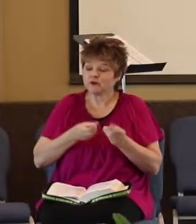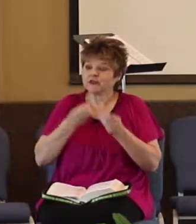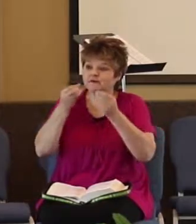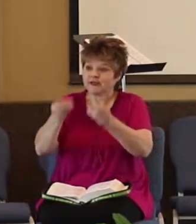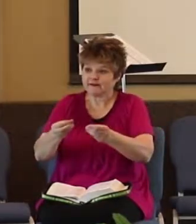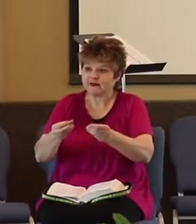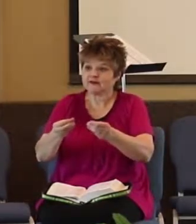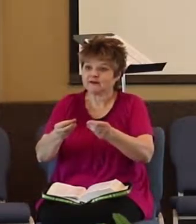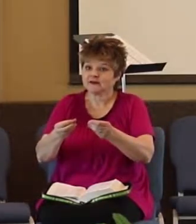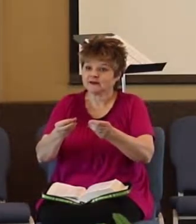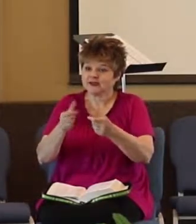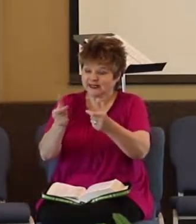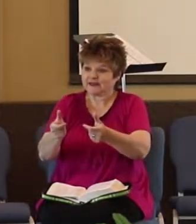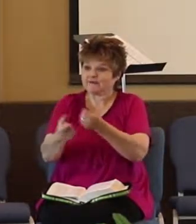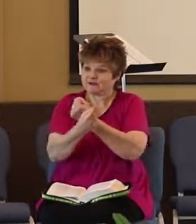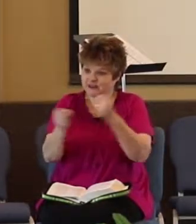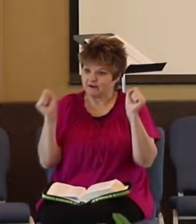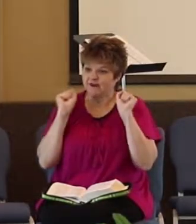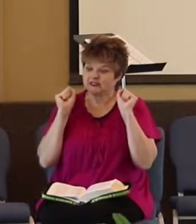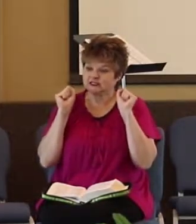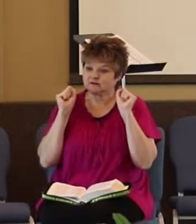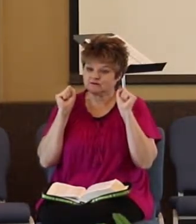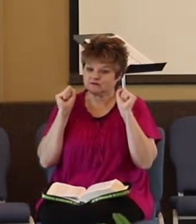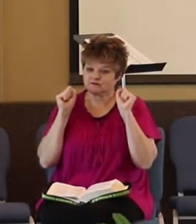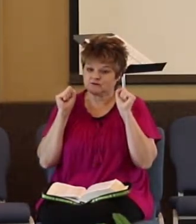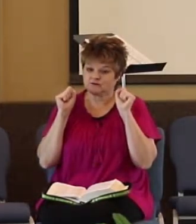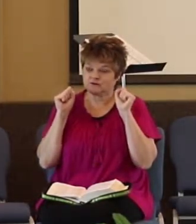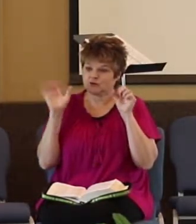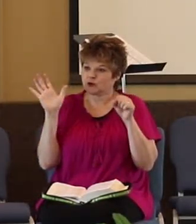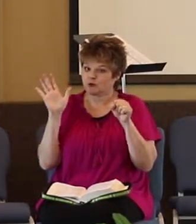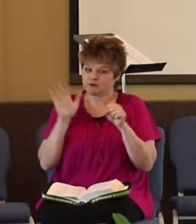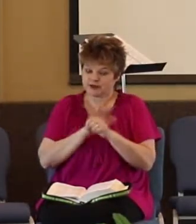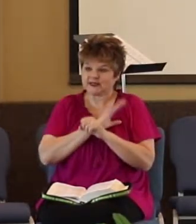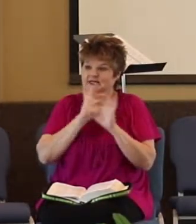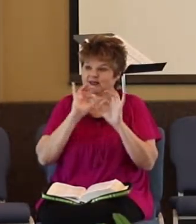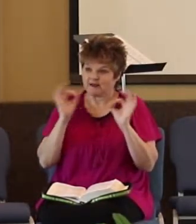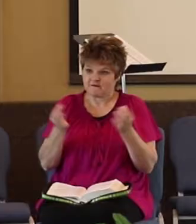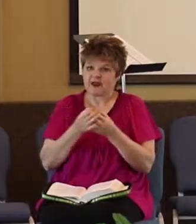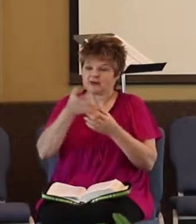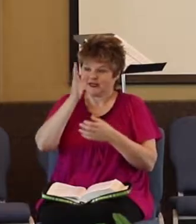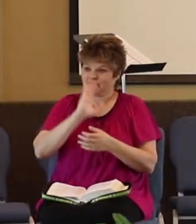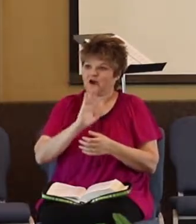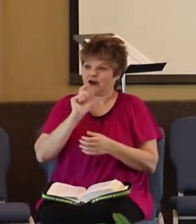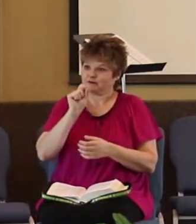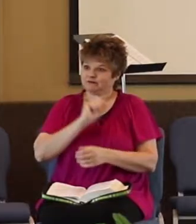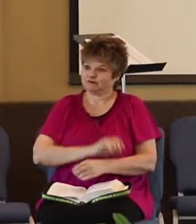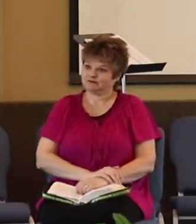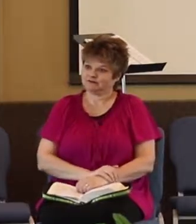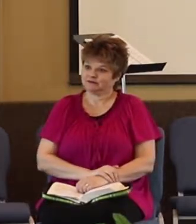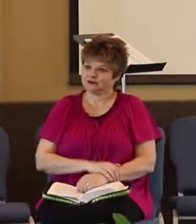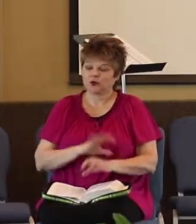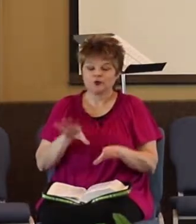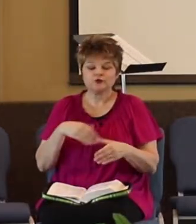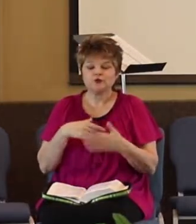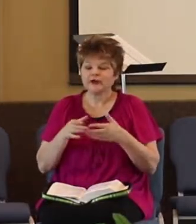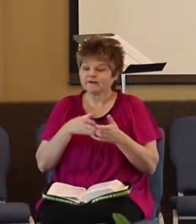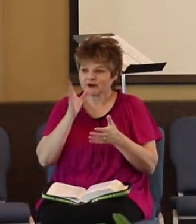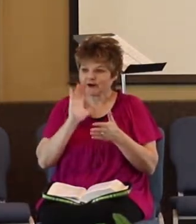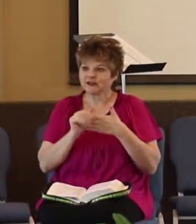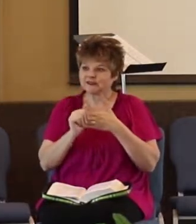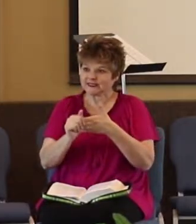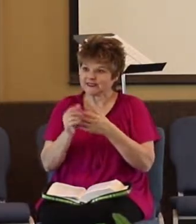of salvation. You are firmly planted in the family of God. So do what God leads you to